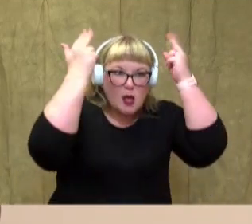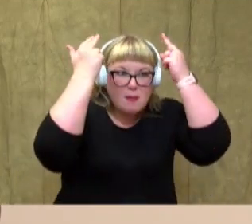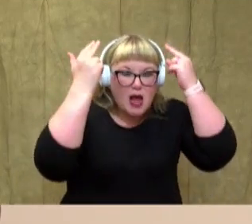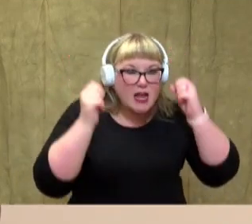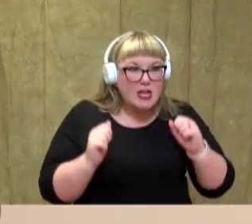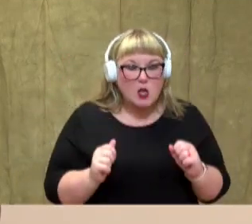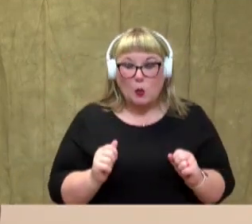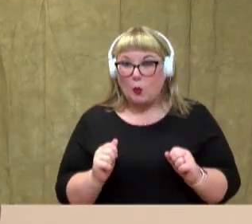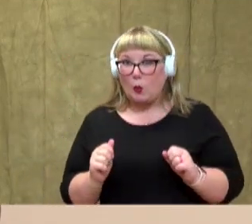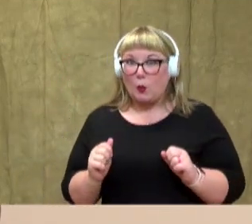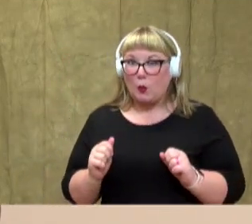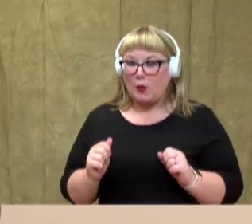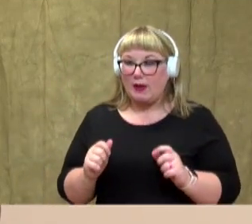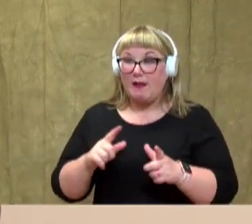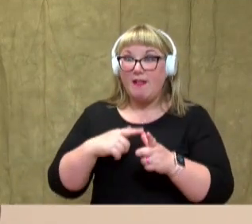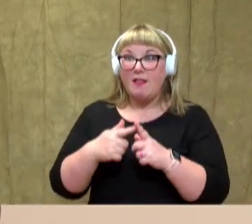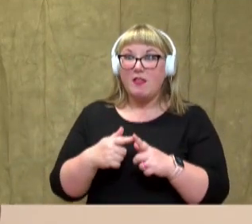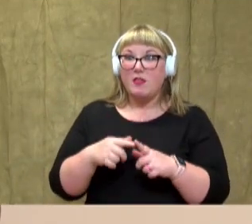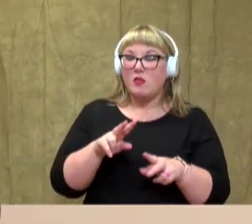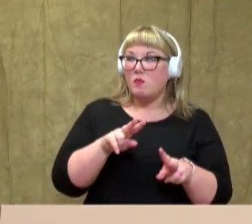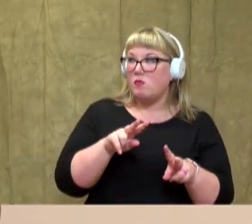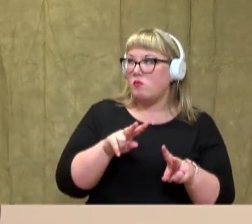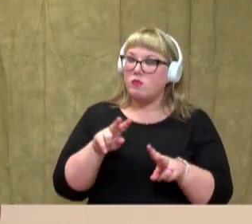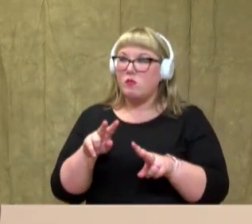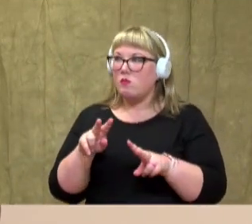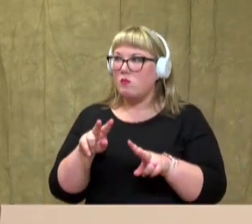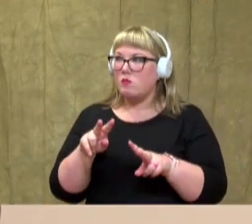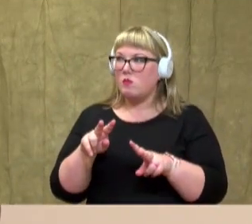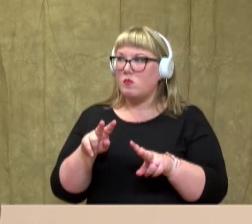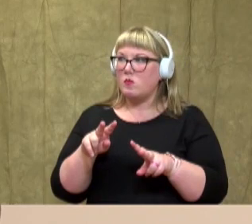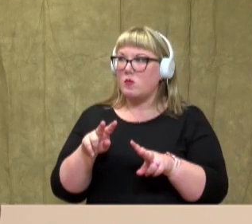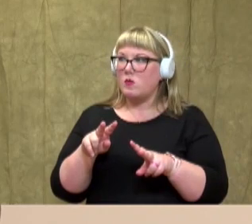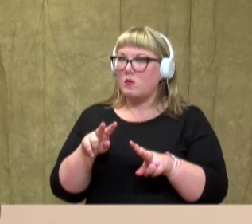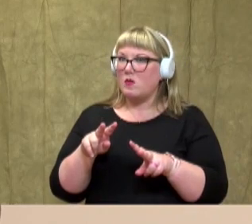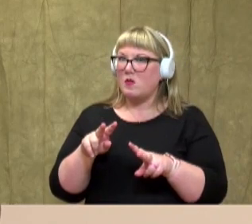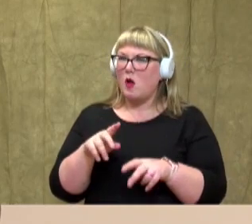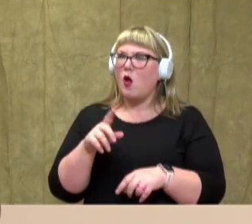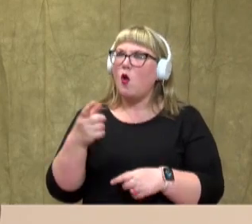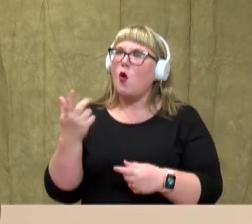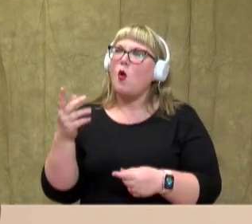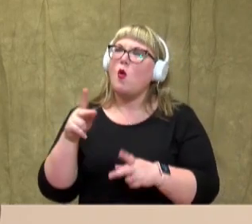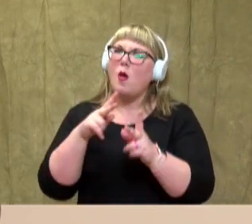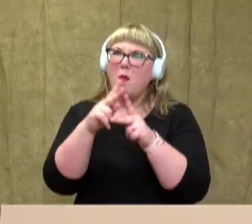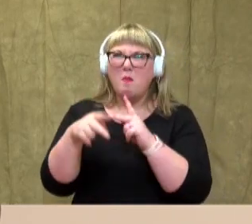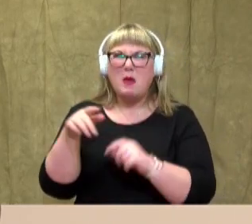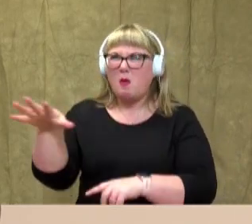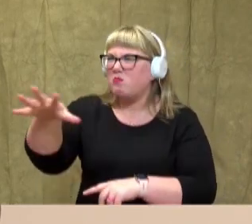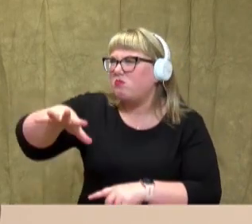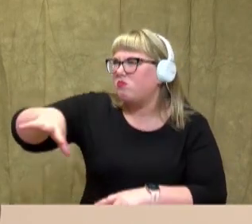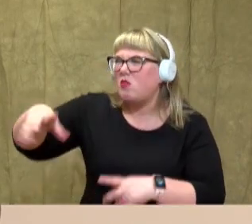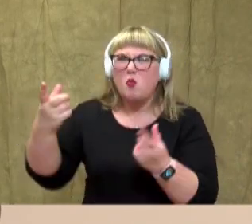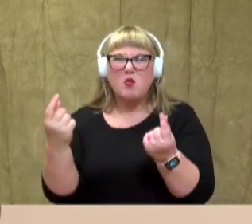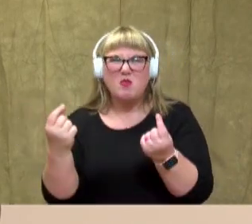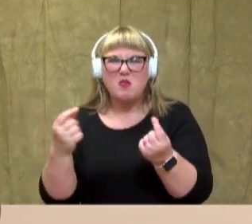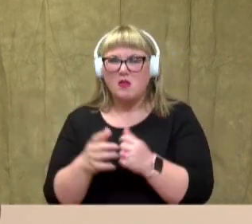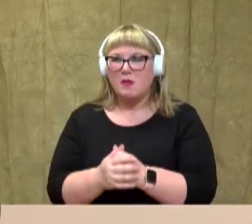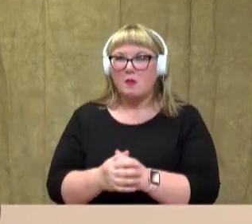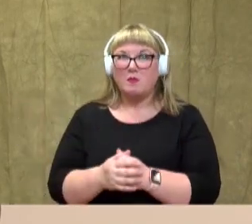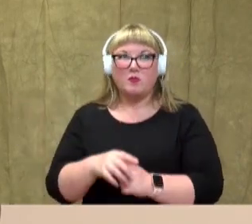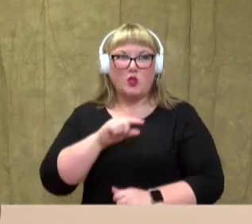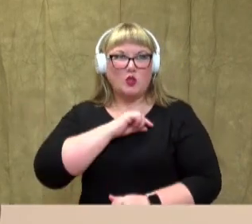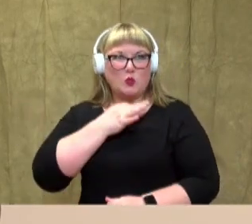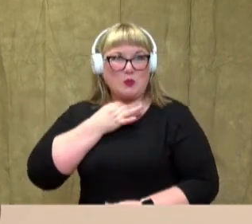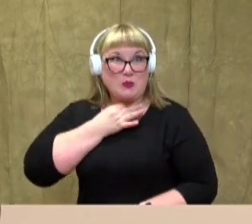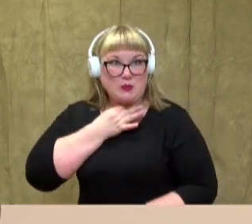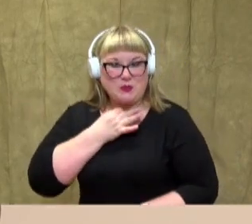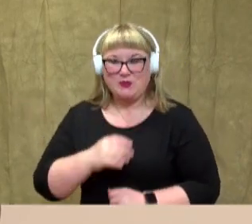eye. Then something else caught his eye. What were all those people looking at? George was curious.